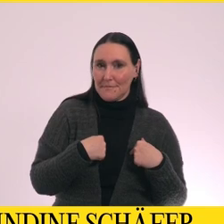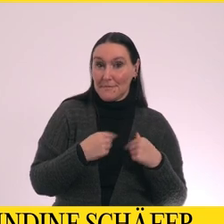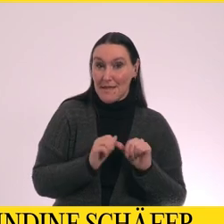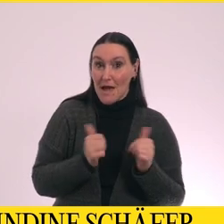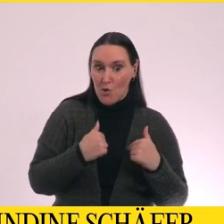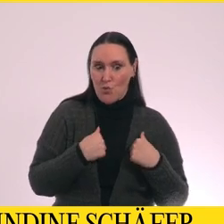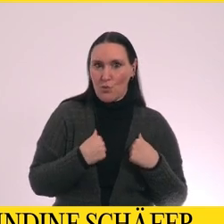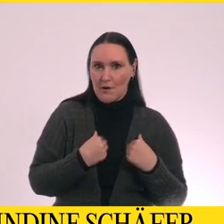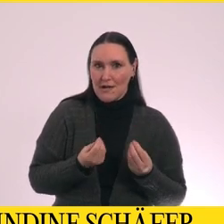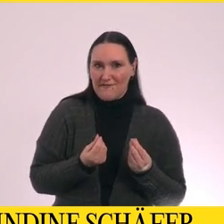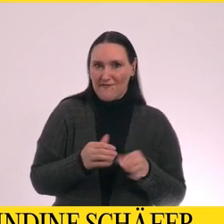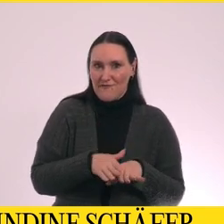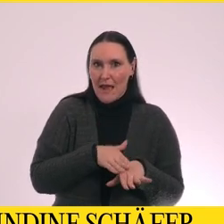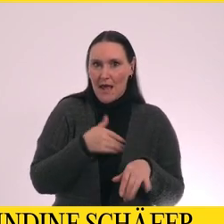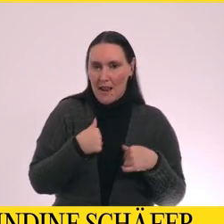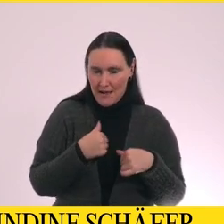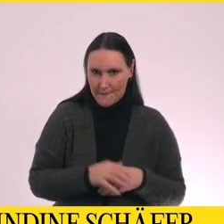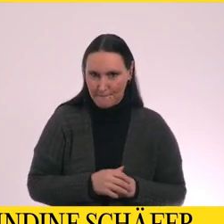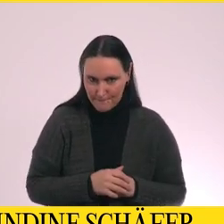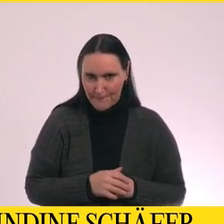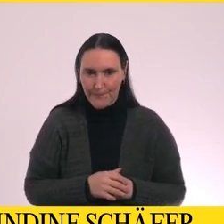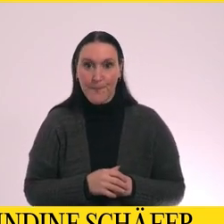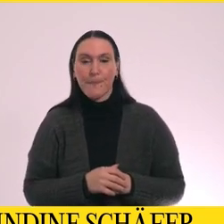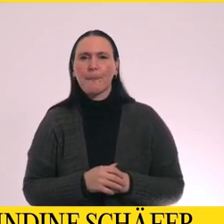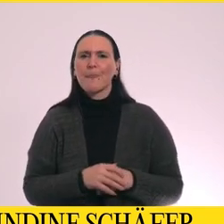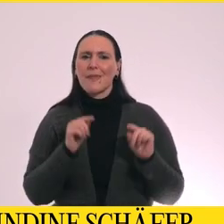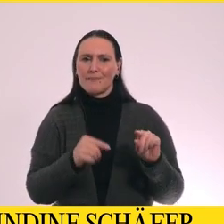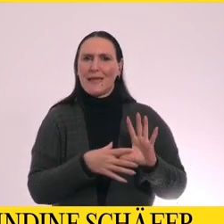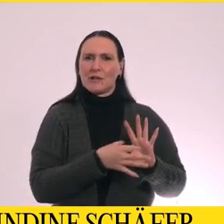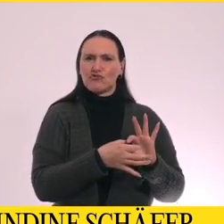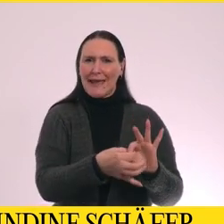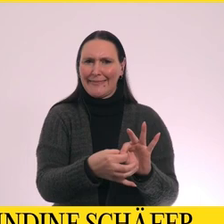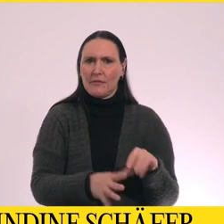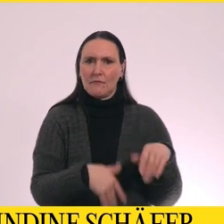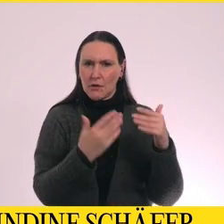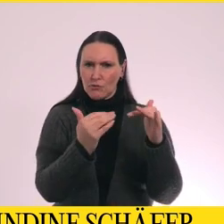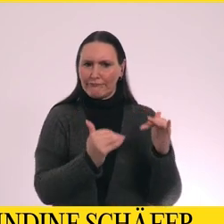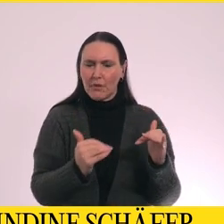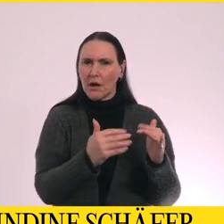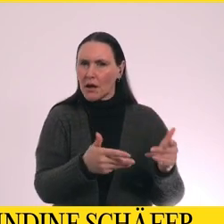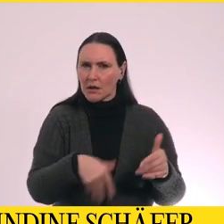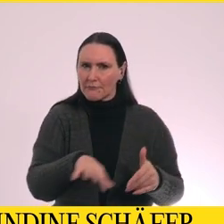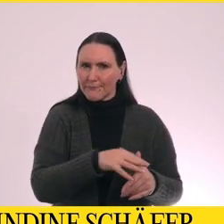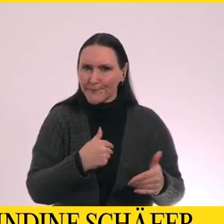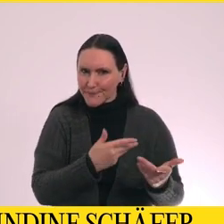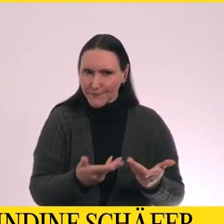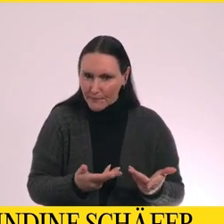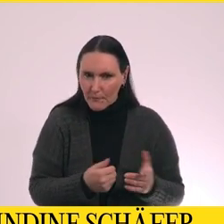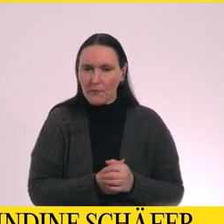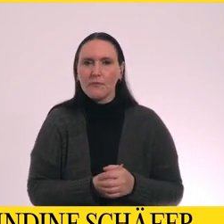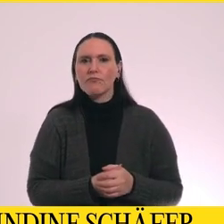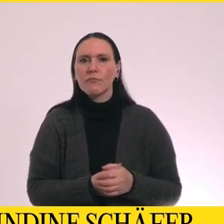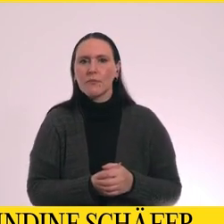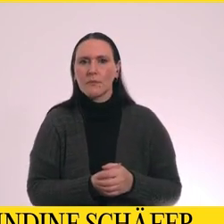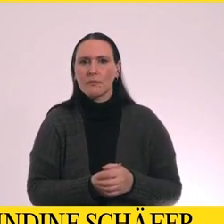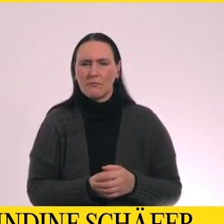I guess the chain concept comes from the fact that, we just keep circling in a